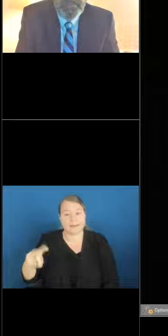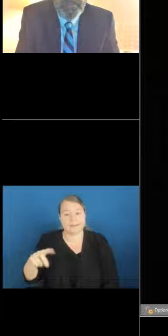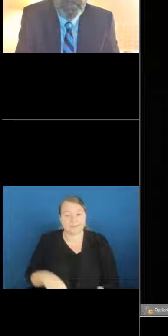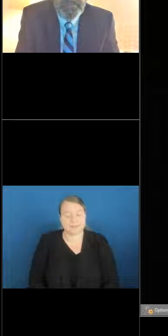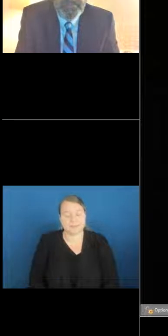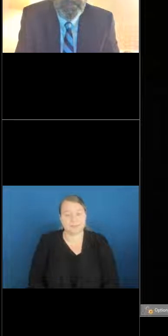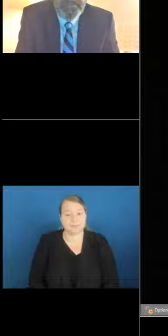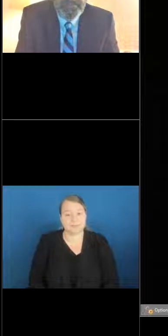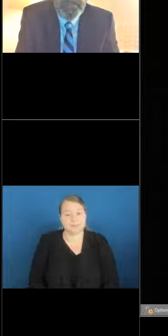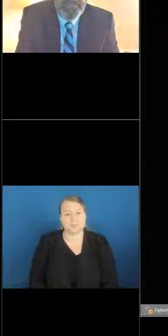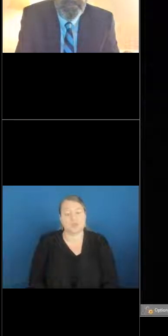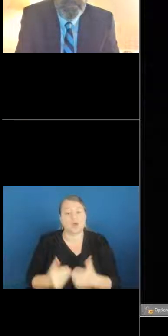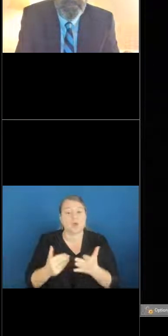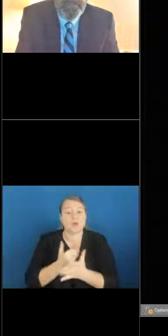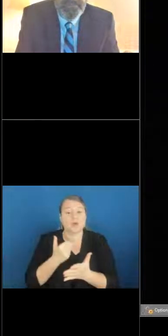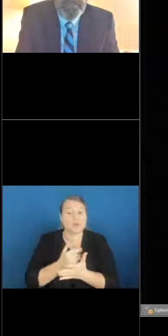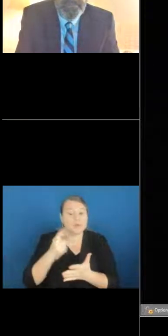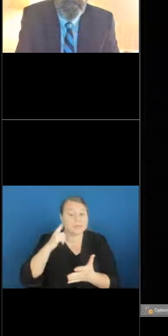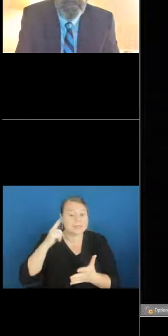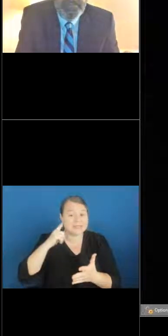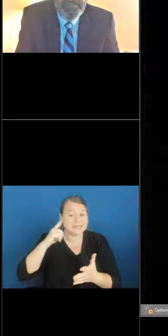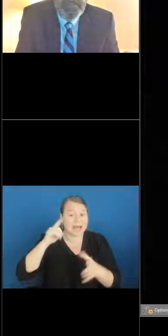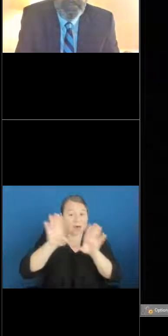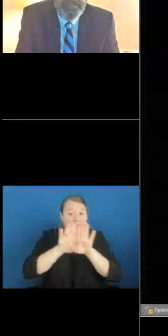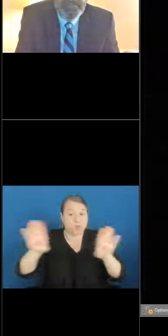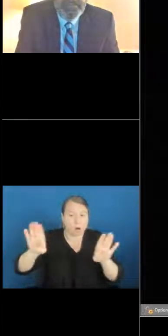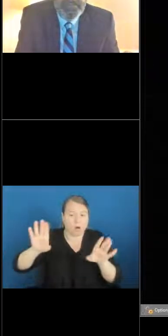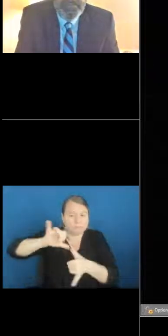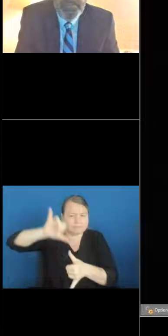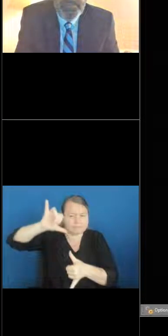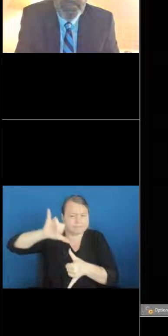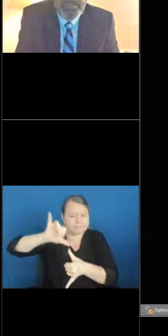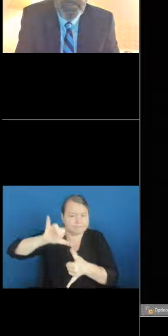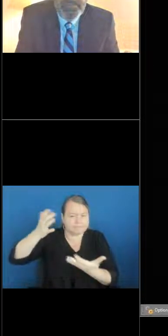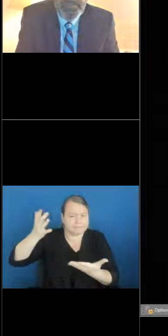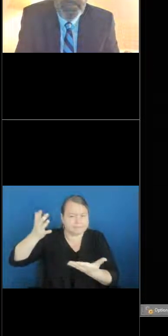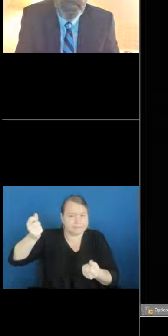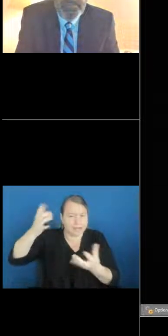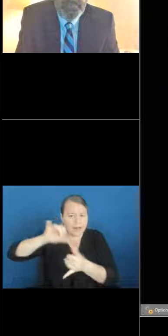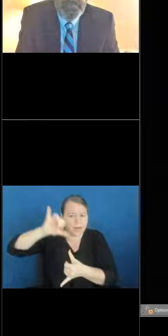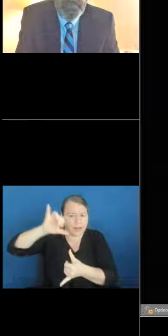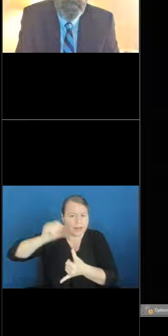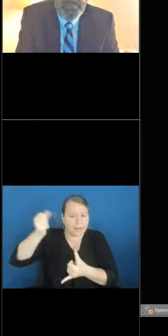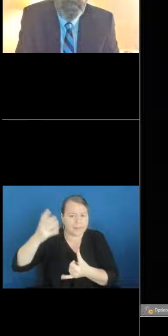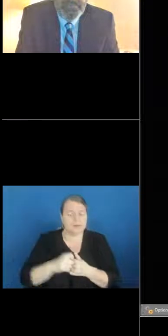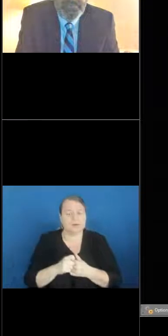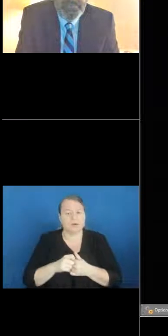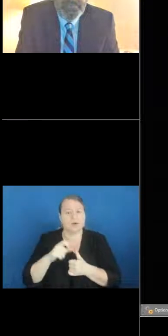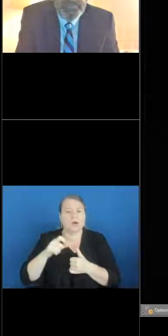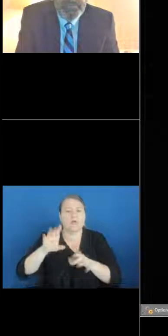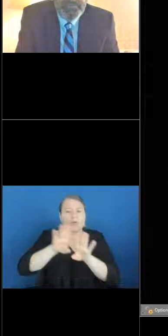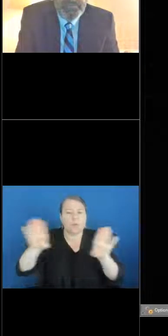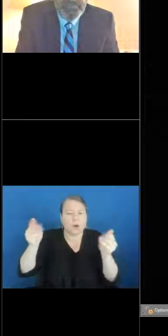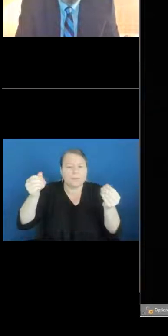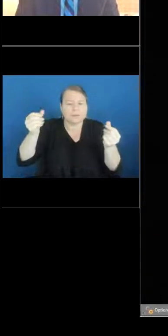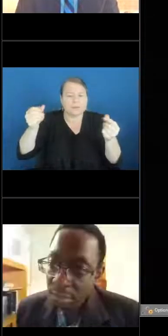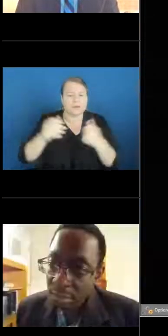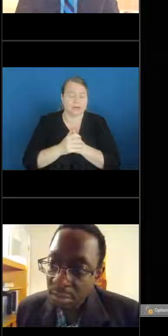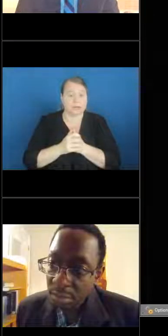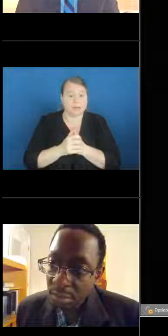high will the new sound walls be? What are the walls materials? And is there a slide that shows the sound